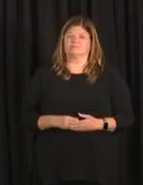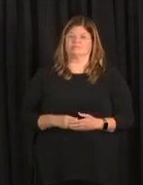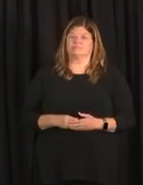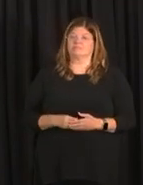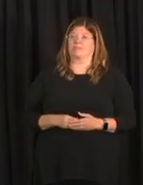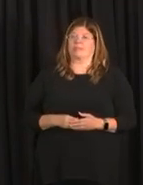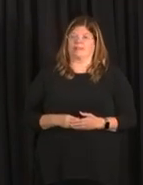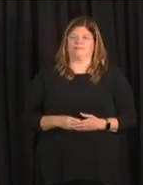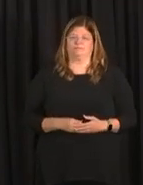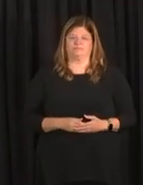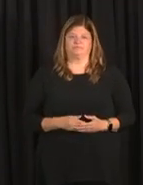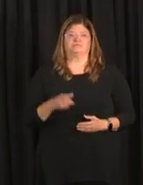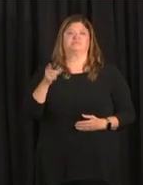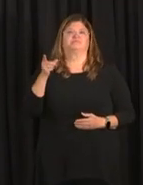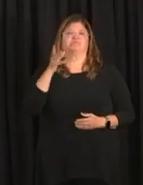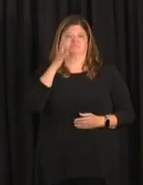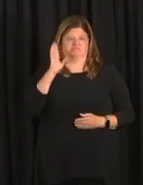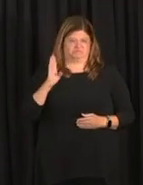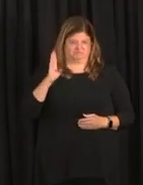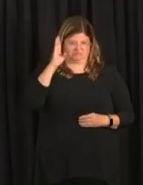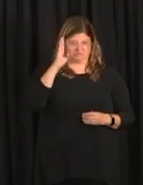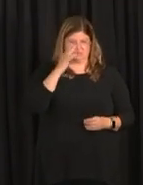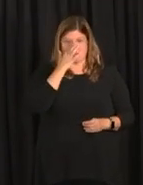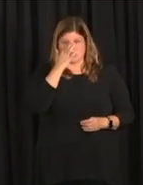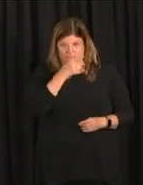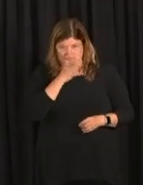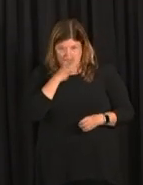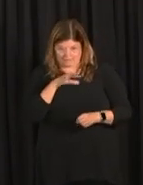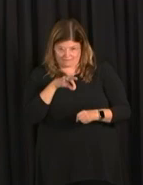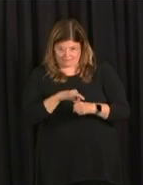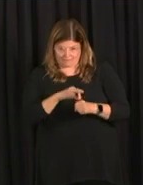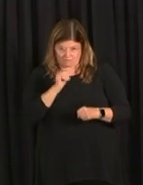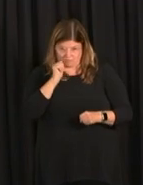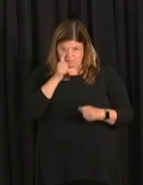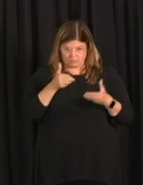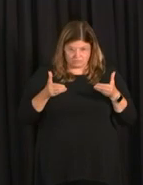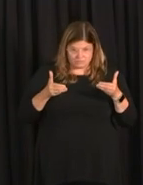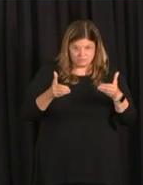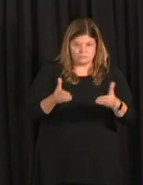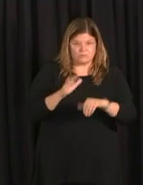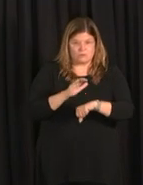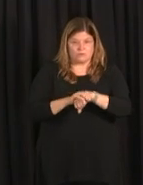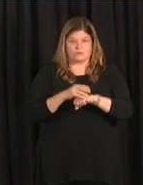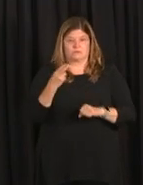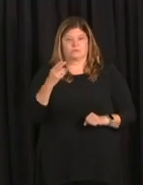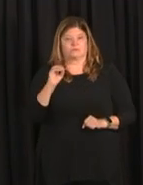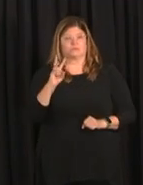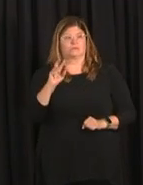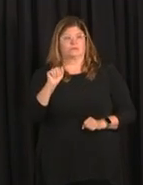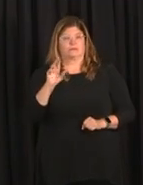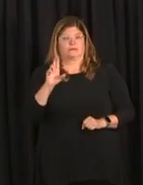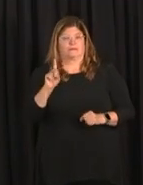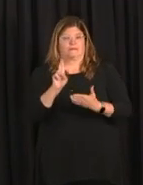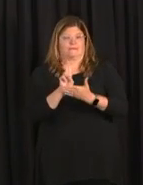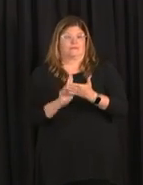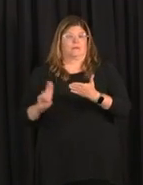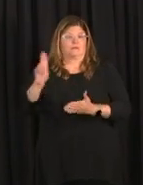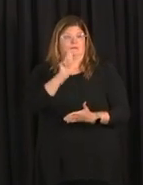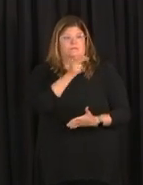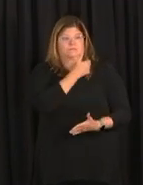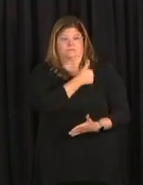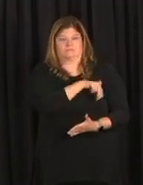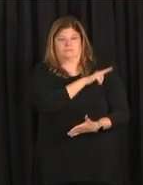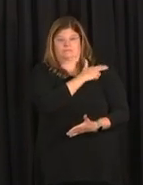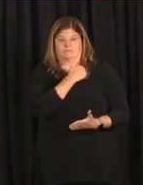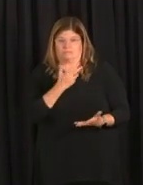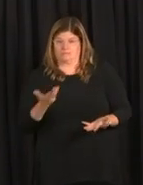Yes. Thank you. Will you be voting tomorrow on moving forward on a Howard Hospital bill, or will you be waiting